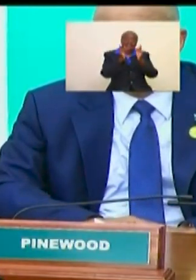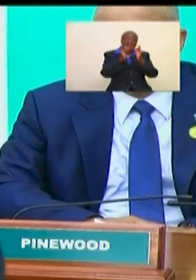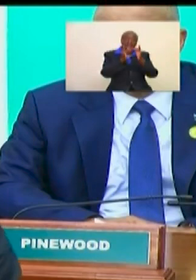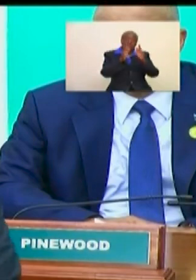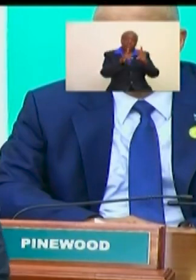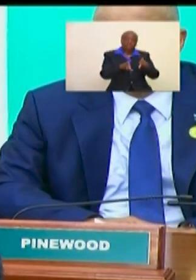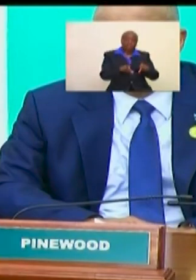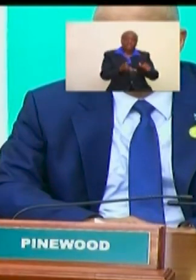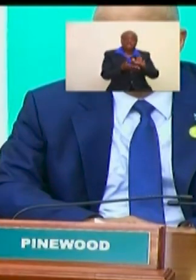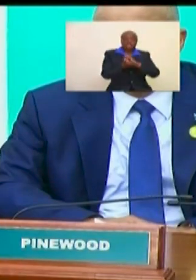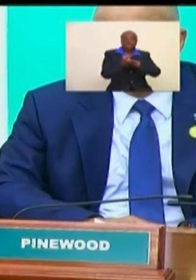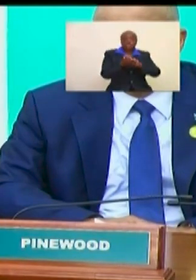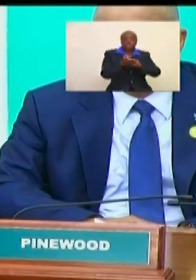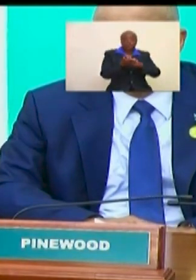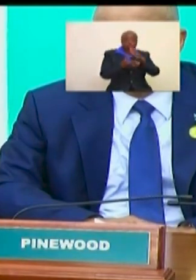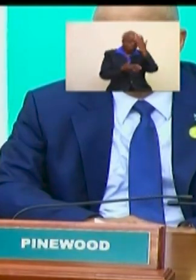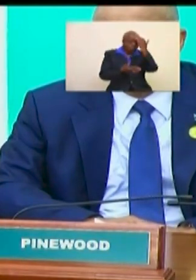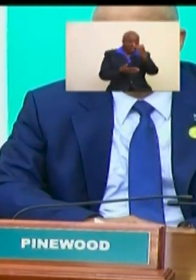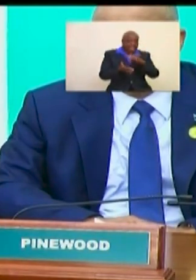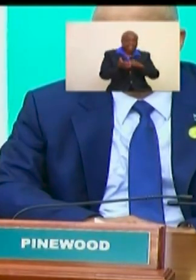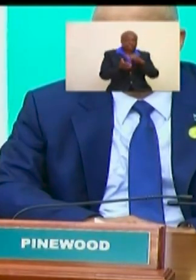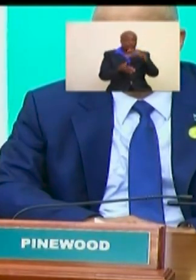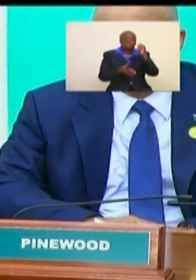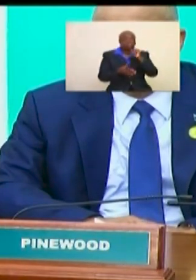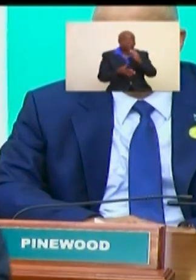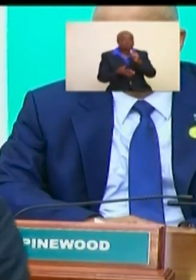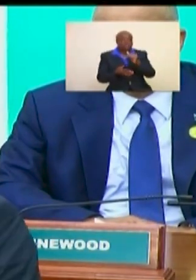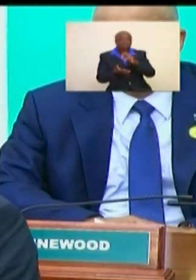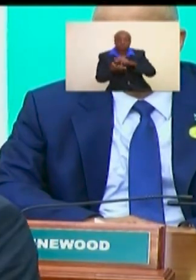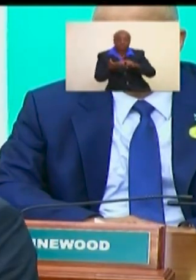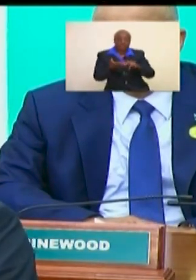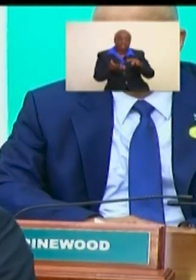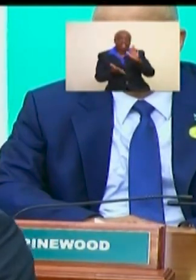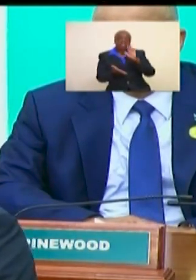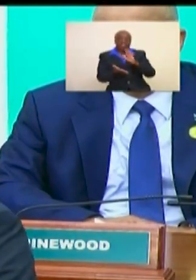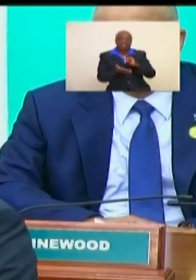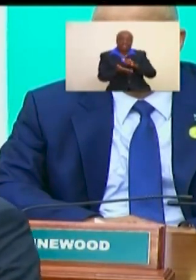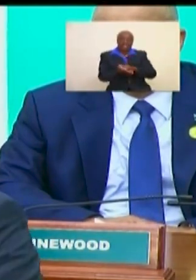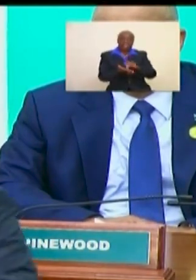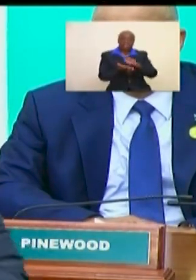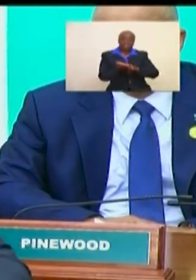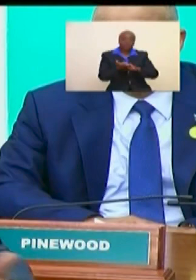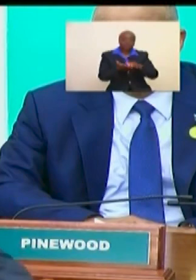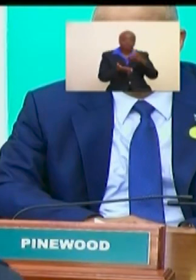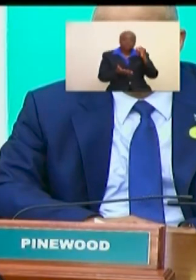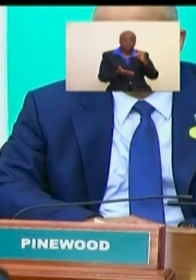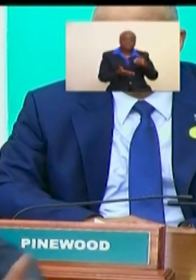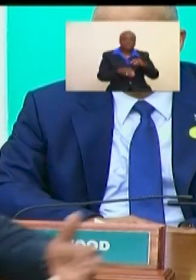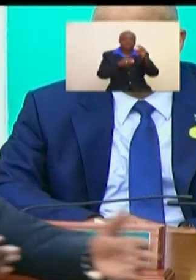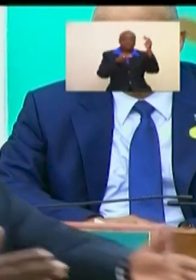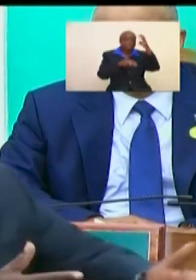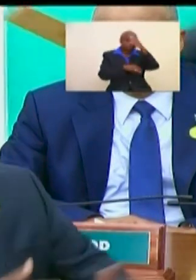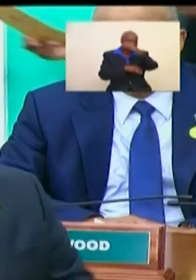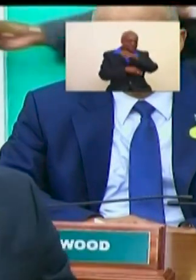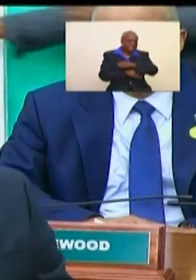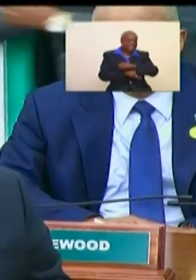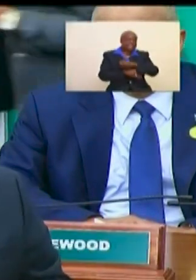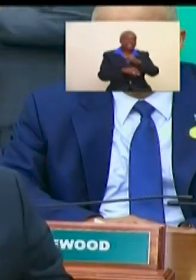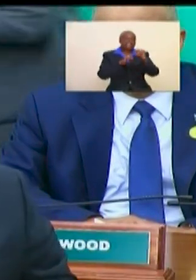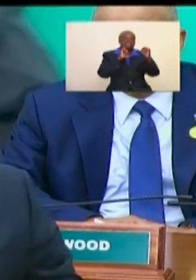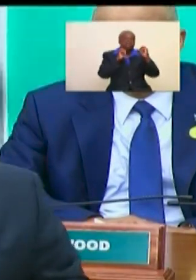as to why it was not recorded. And that excuse was there's a misinterpretation. This is how we interpret